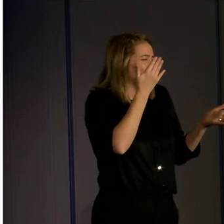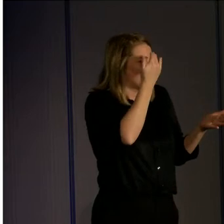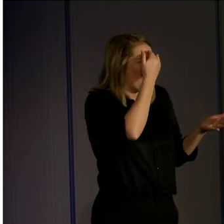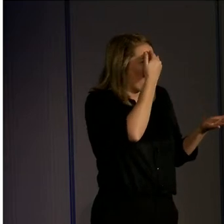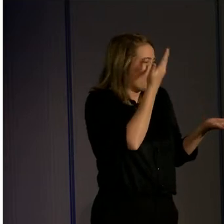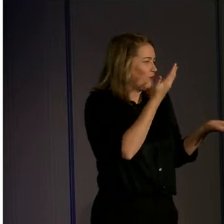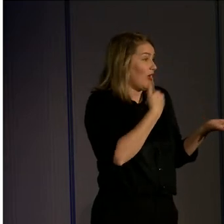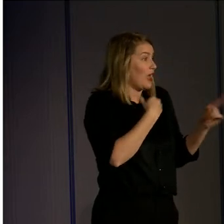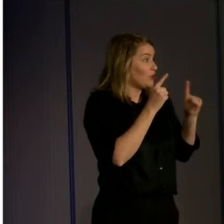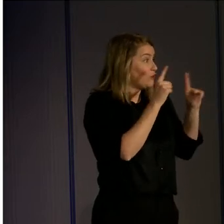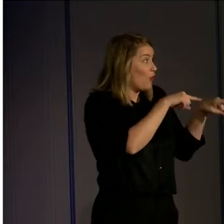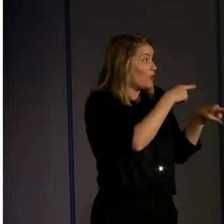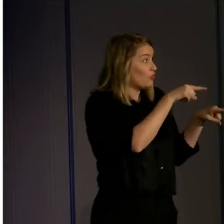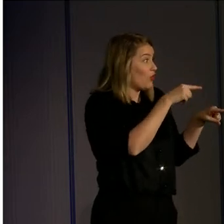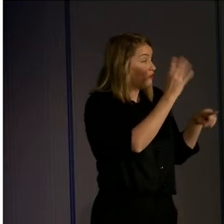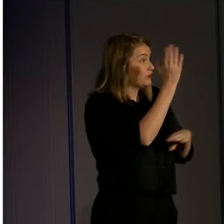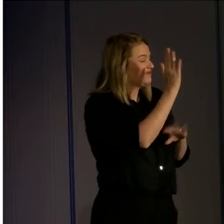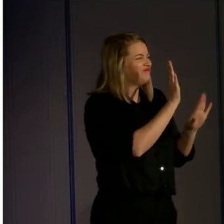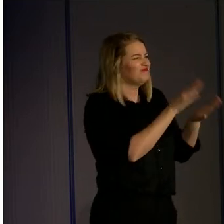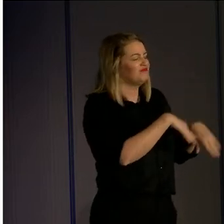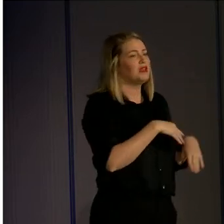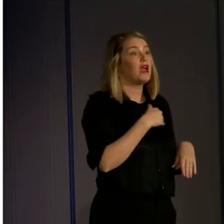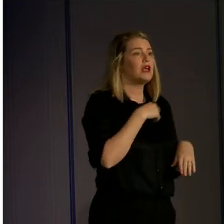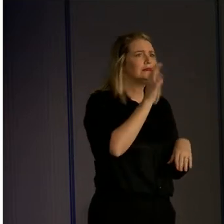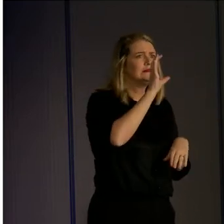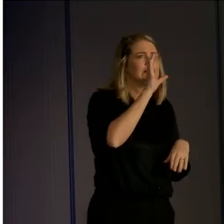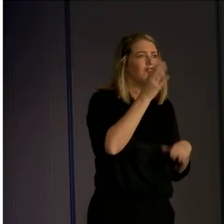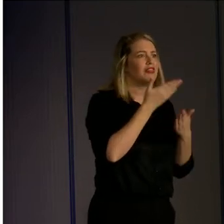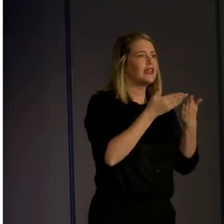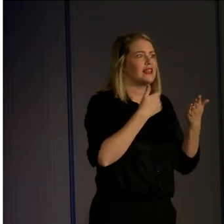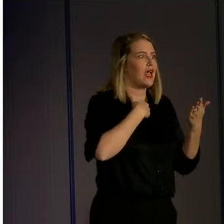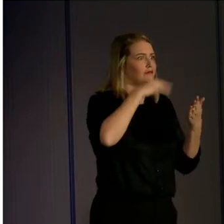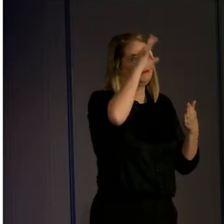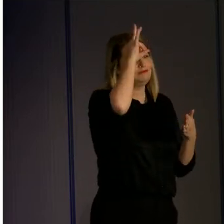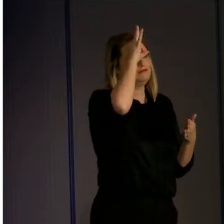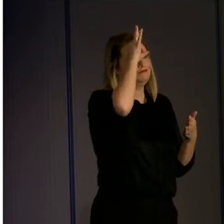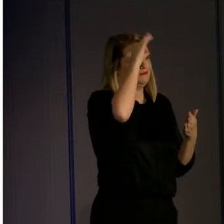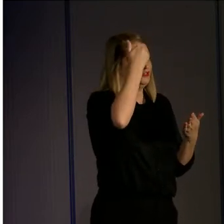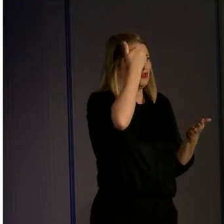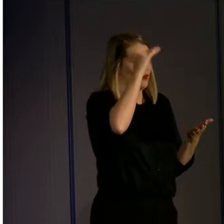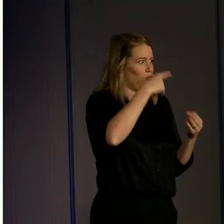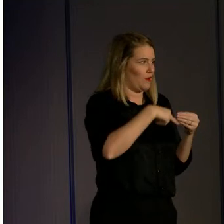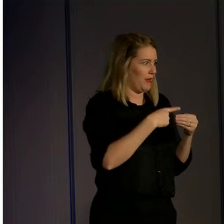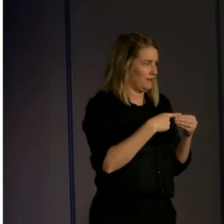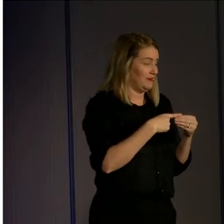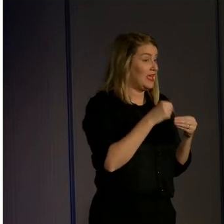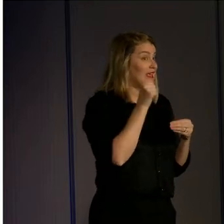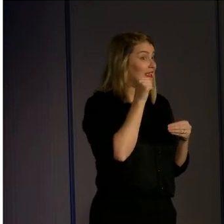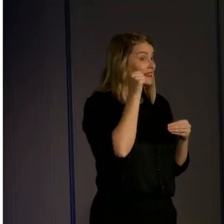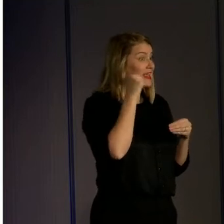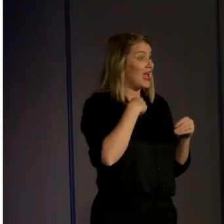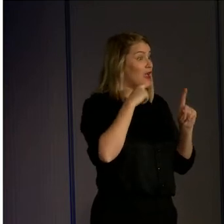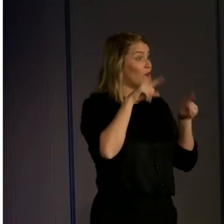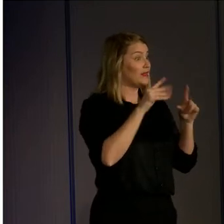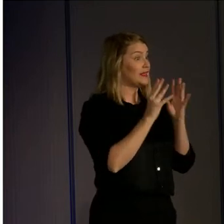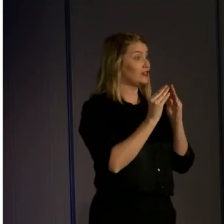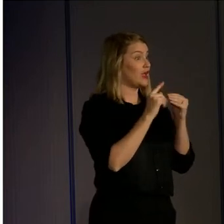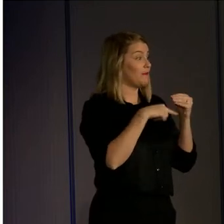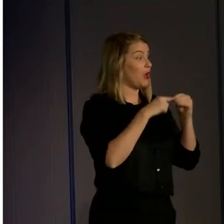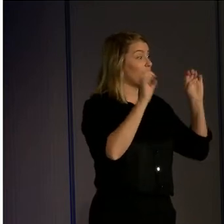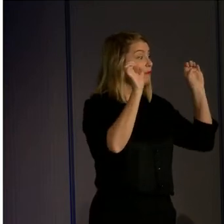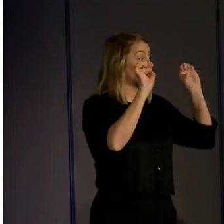don't go to those sessions very often. Instead, I look for those things I don't know anything about. Yesterday, I attended a session on